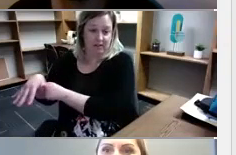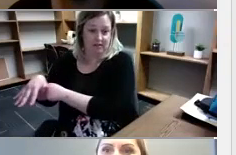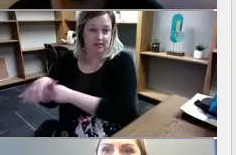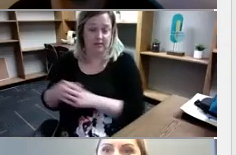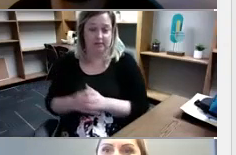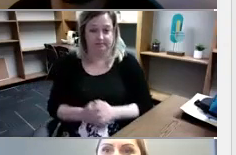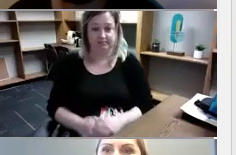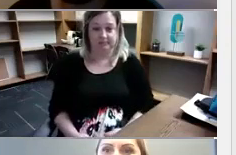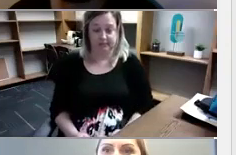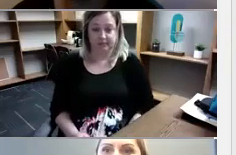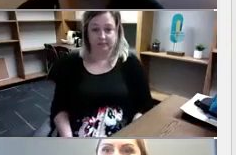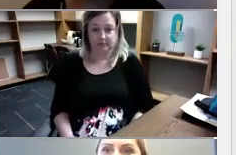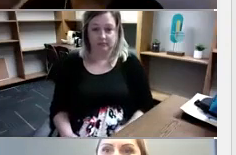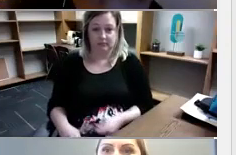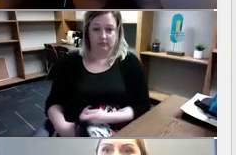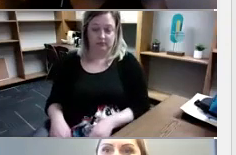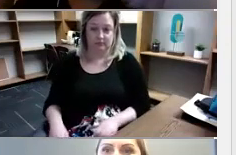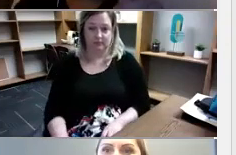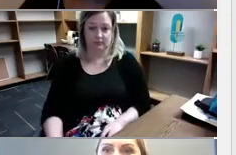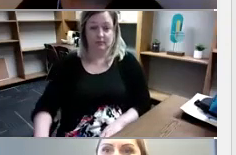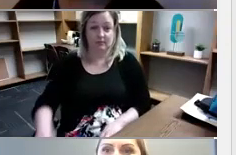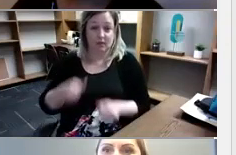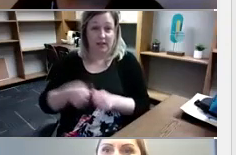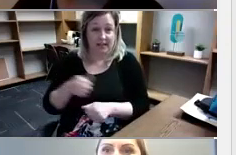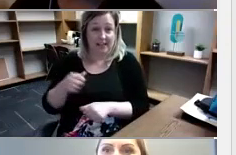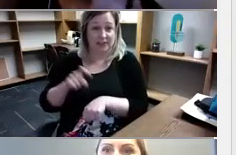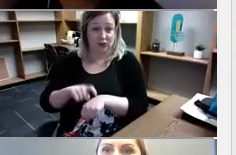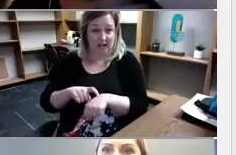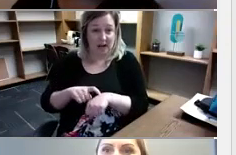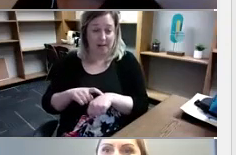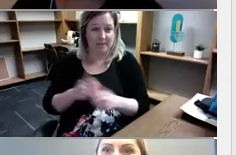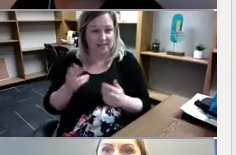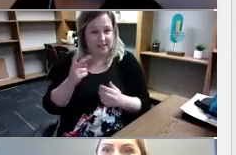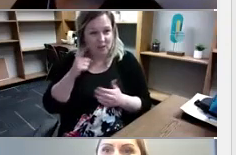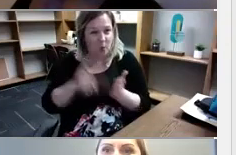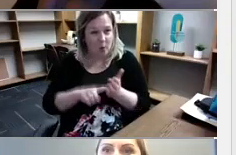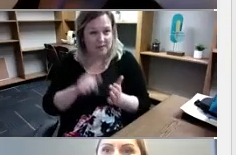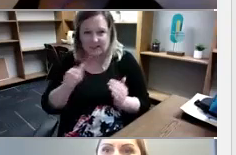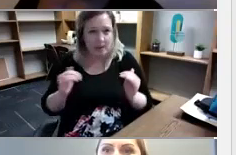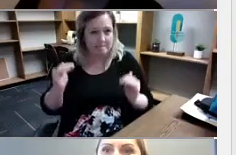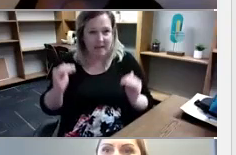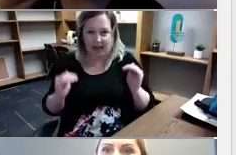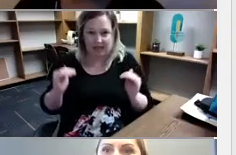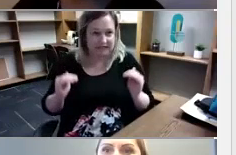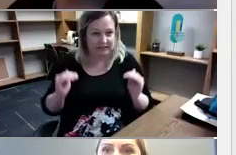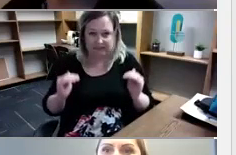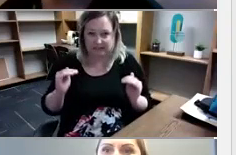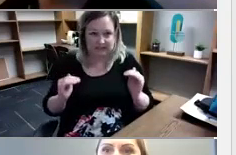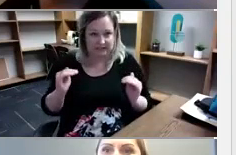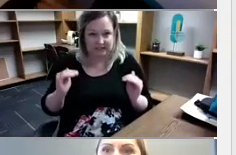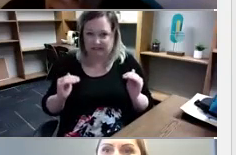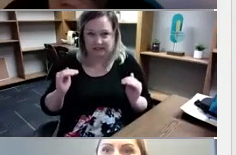by 9, and C4n by 9. Each time it's an unbalanced merge sort. So each time we are dividing it into two unbalanced